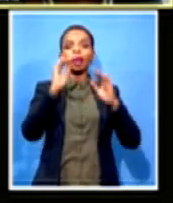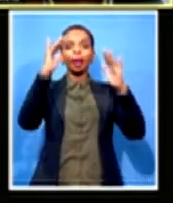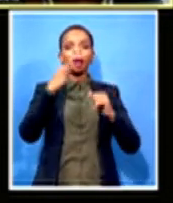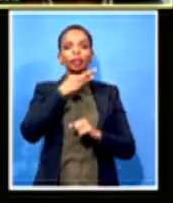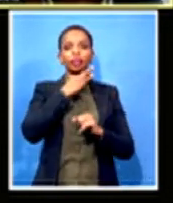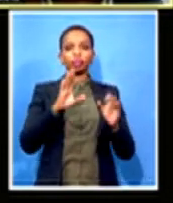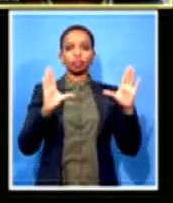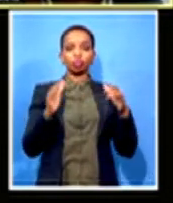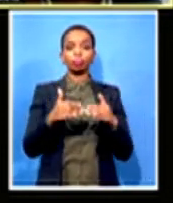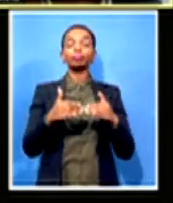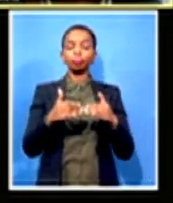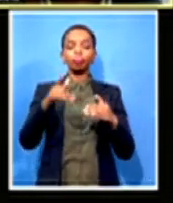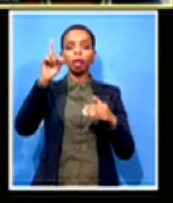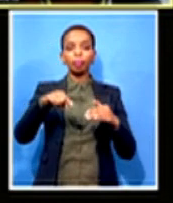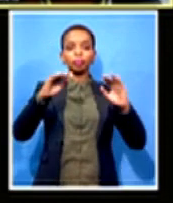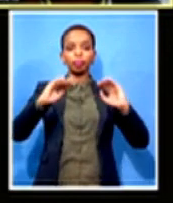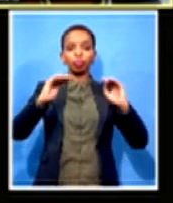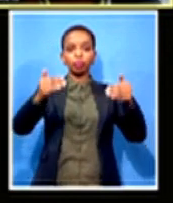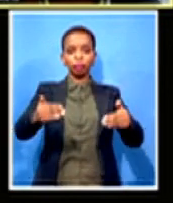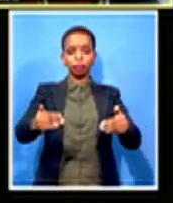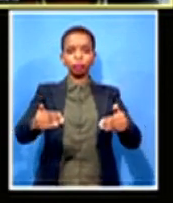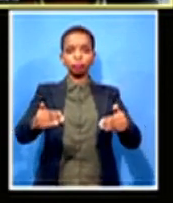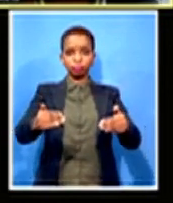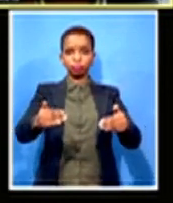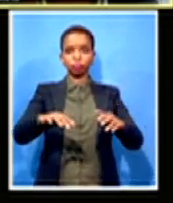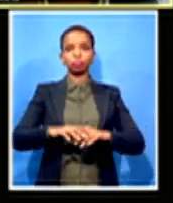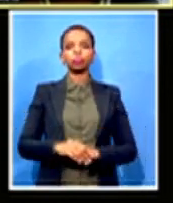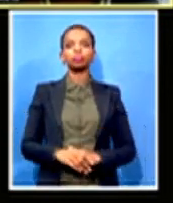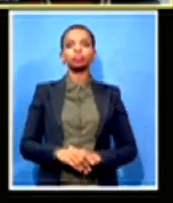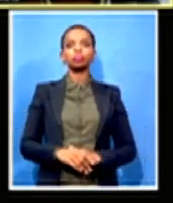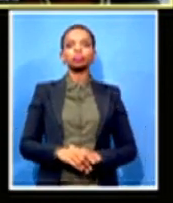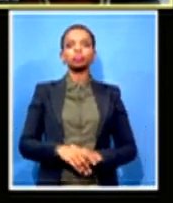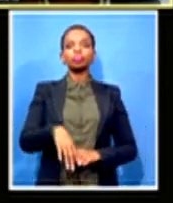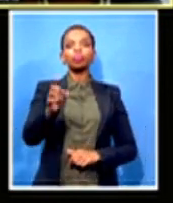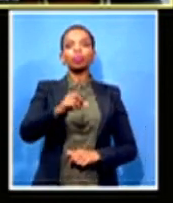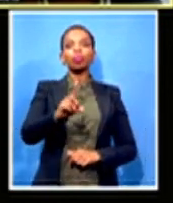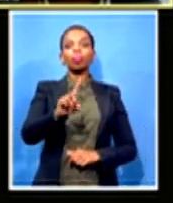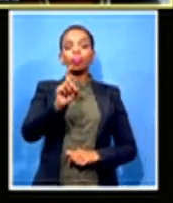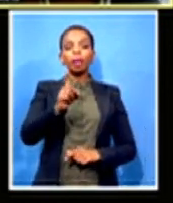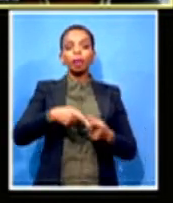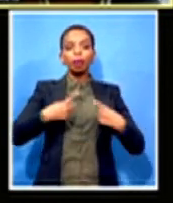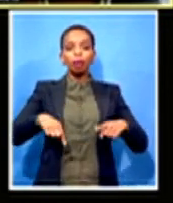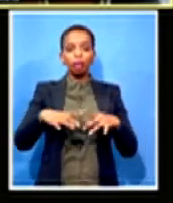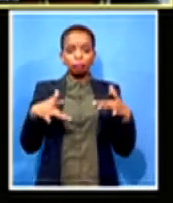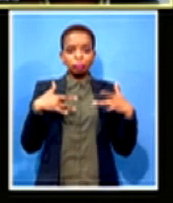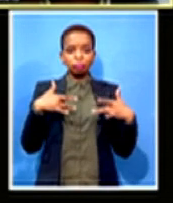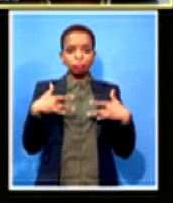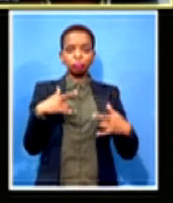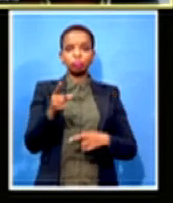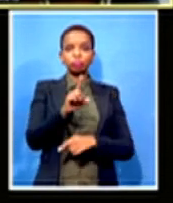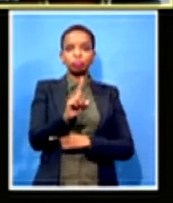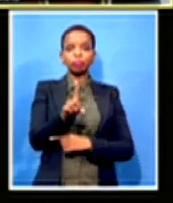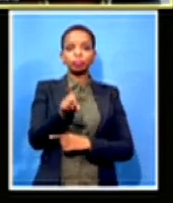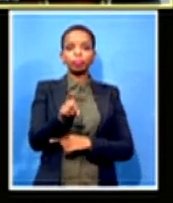And what we were also concerned about as pediatricians was those children that have cancers and are